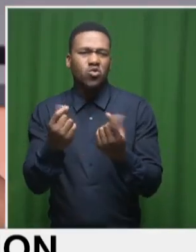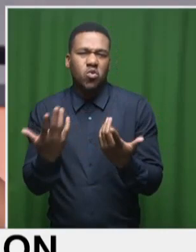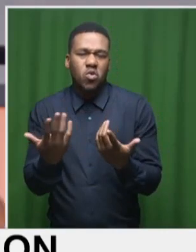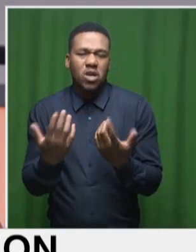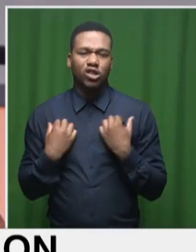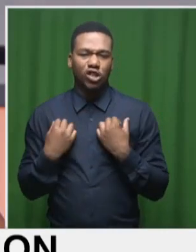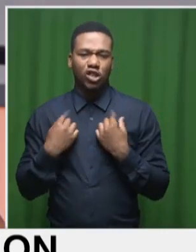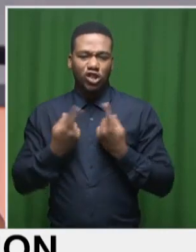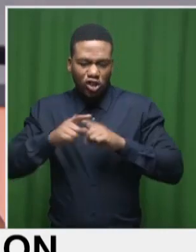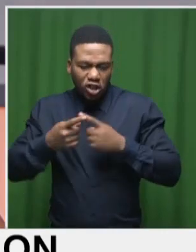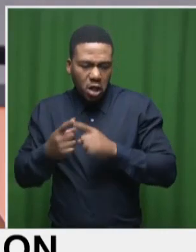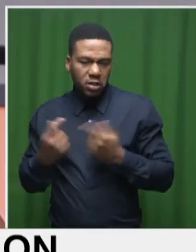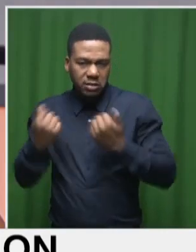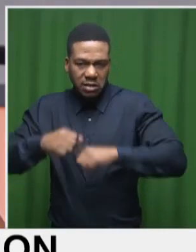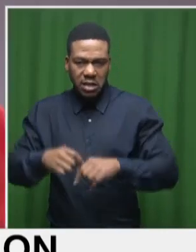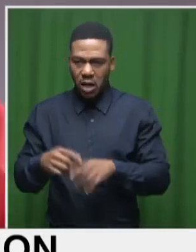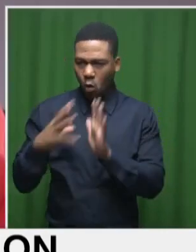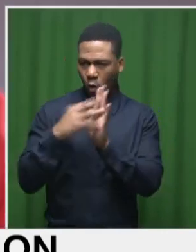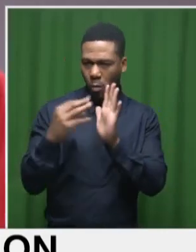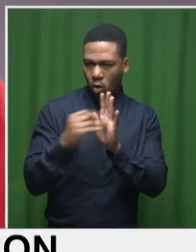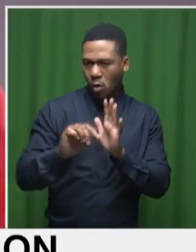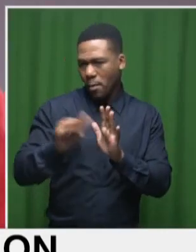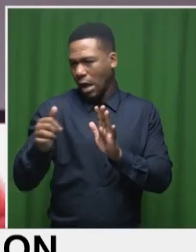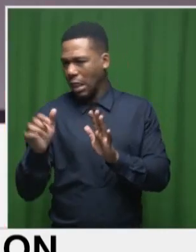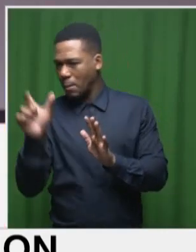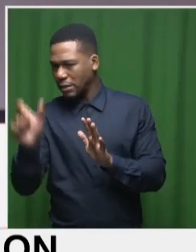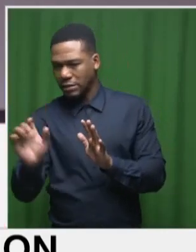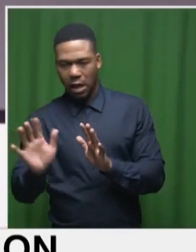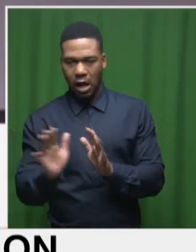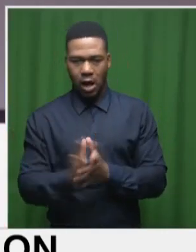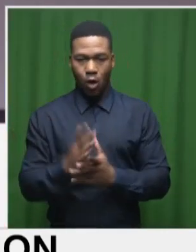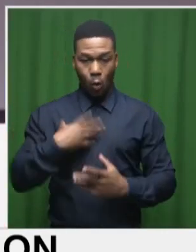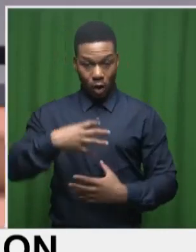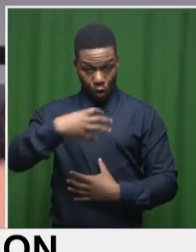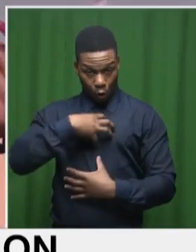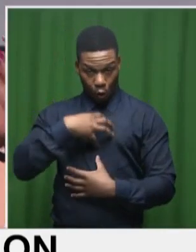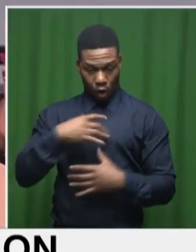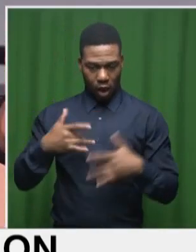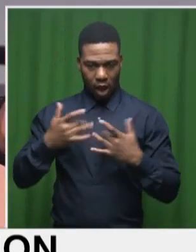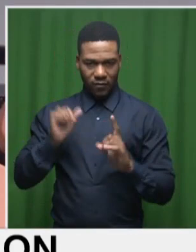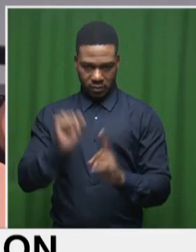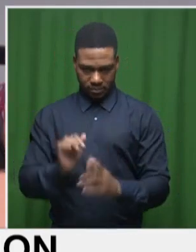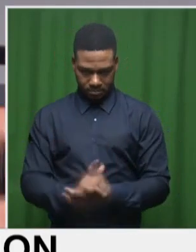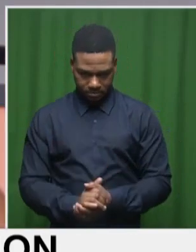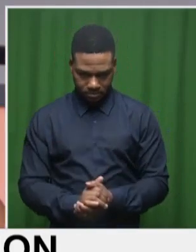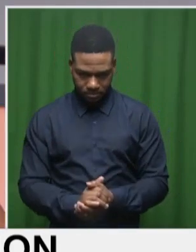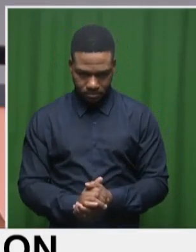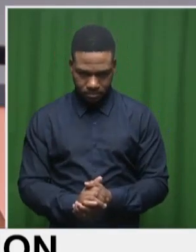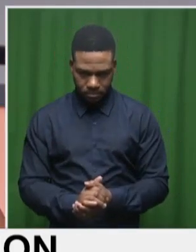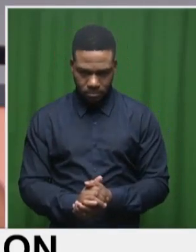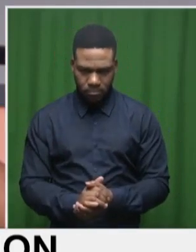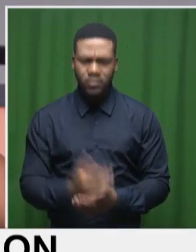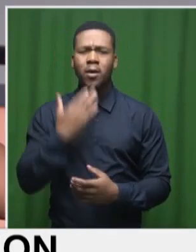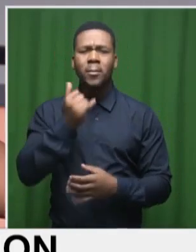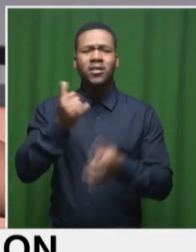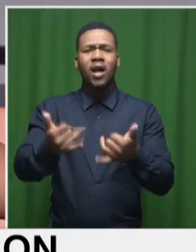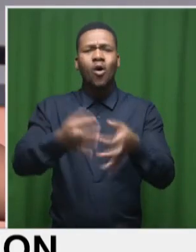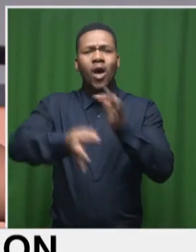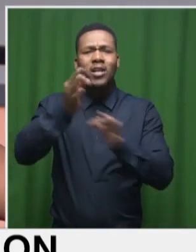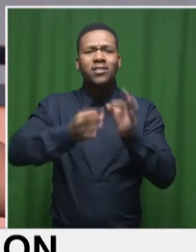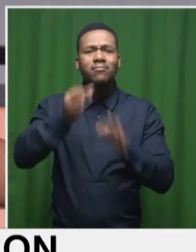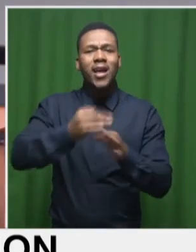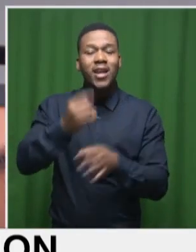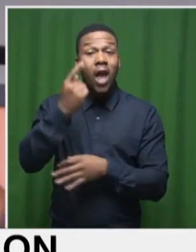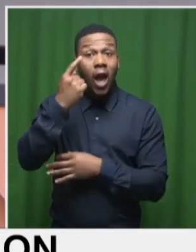You know, you want this to have its own life and to do its own thing. Talk to us about Iliso Lomoya. I mean, we can't end